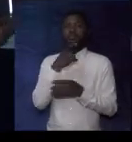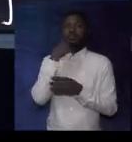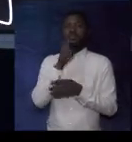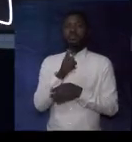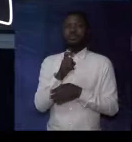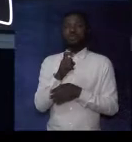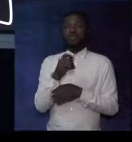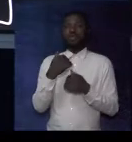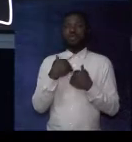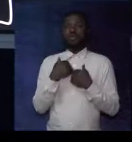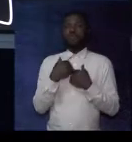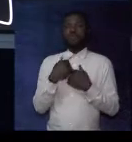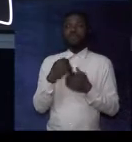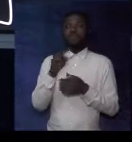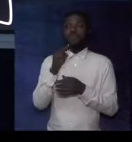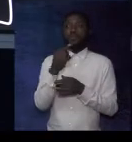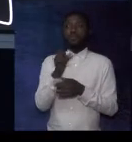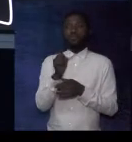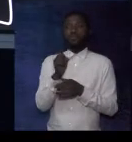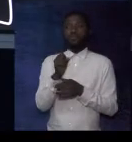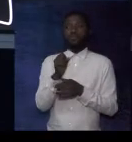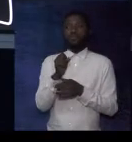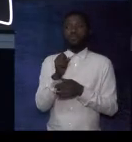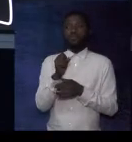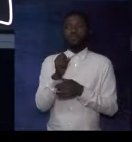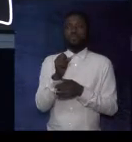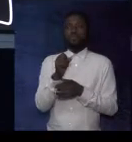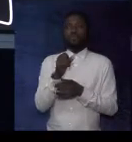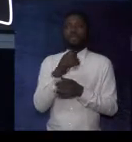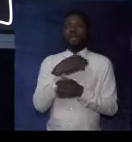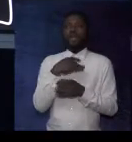must have ones.